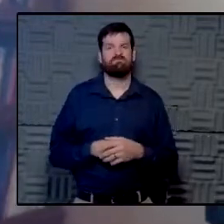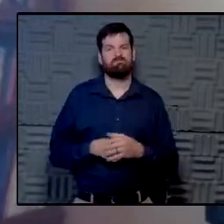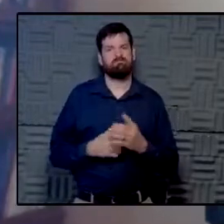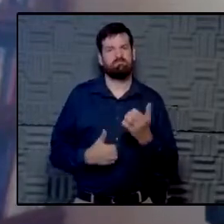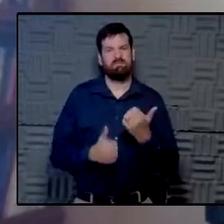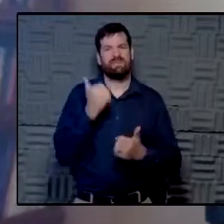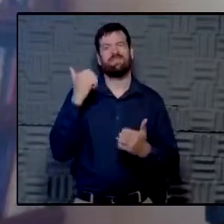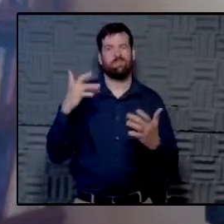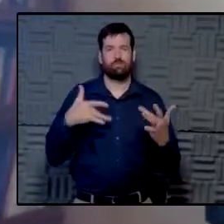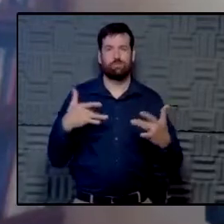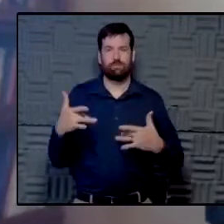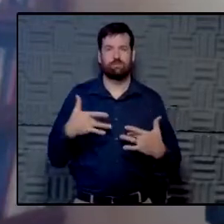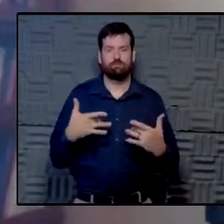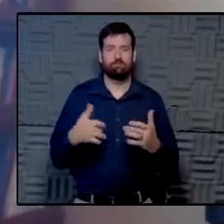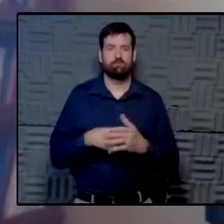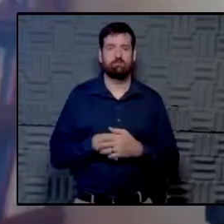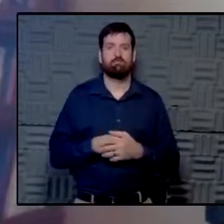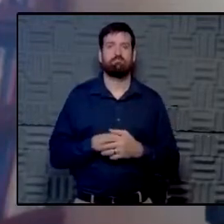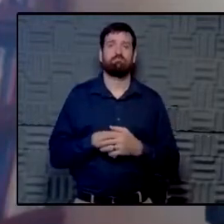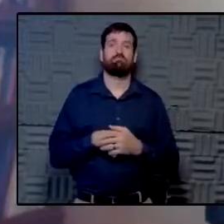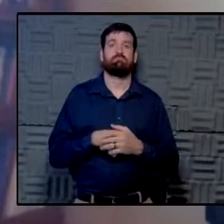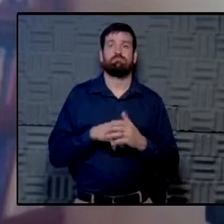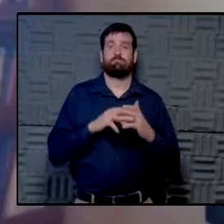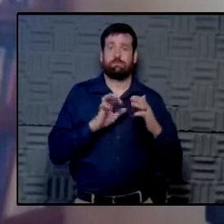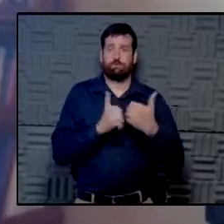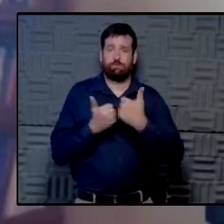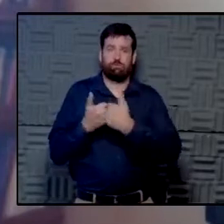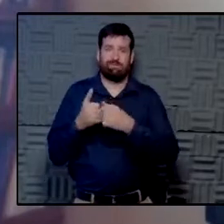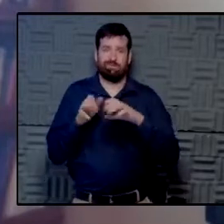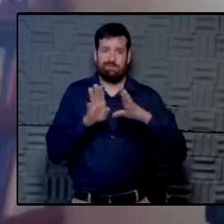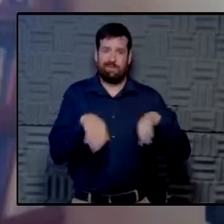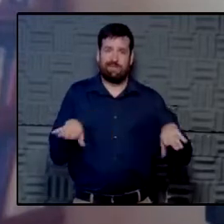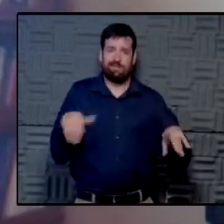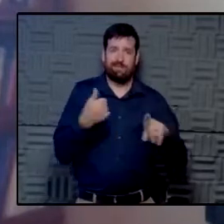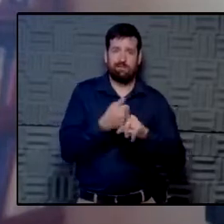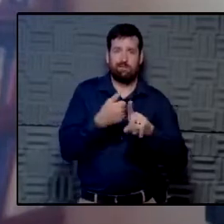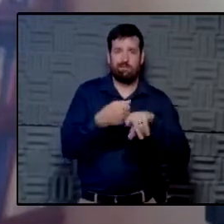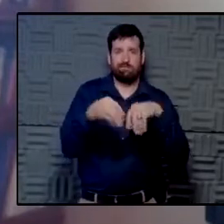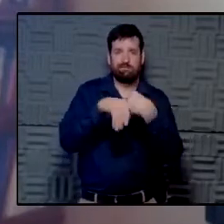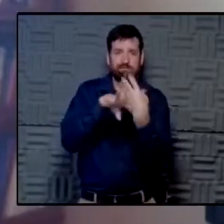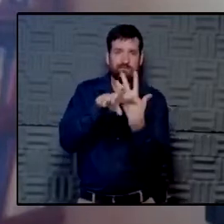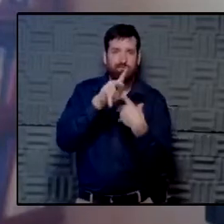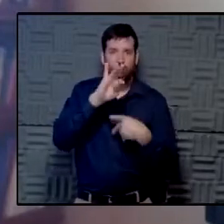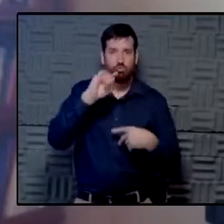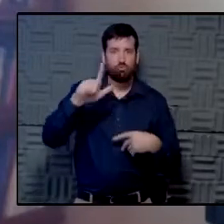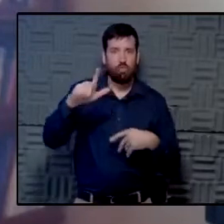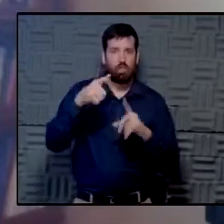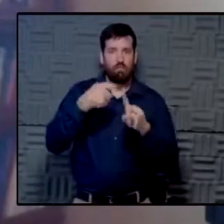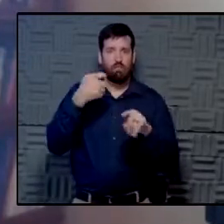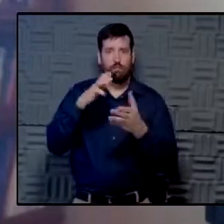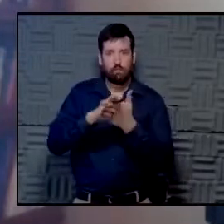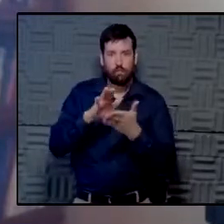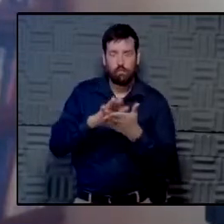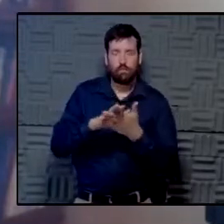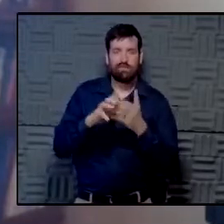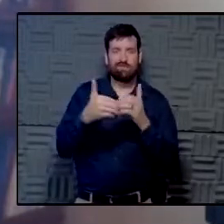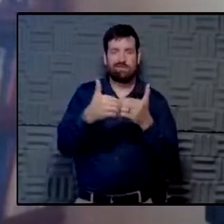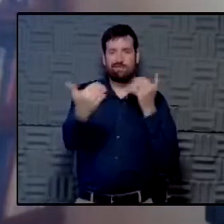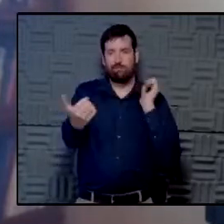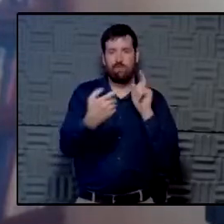biggest concern, because there's been challenges with kids being virtual in their school settings, for adults in